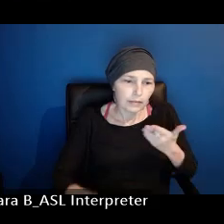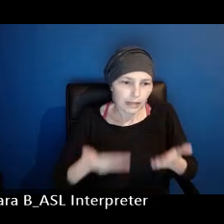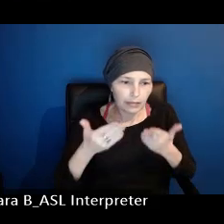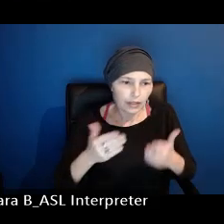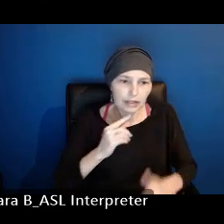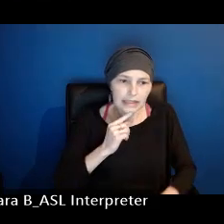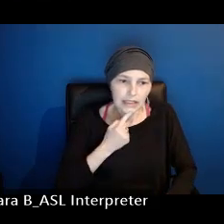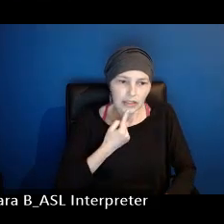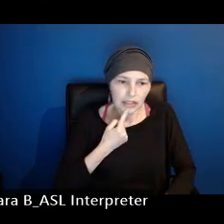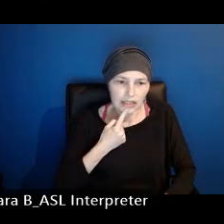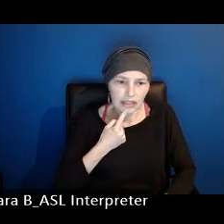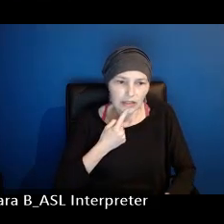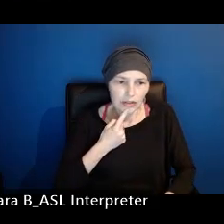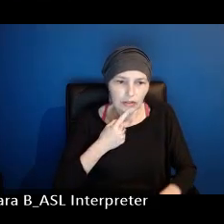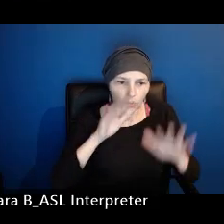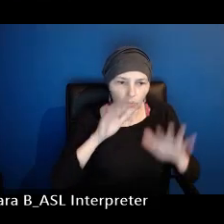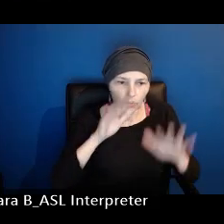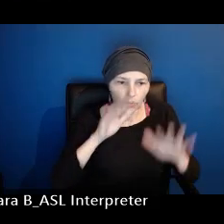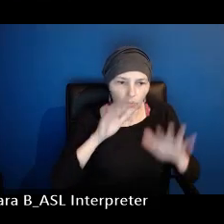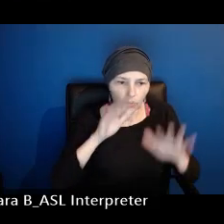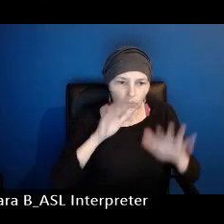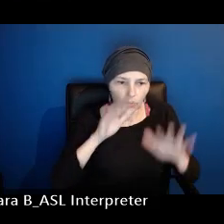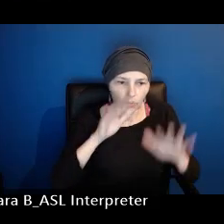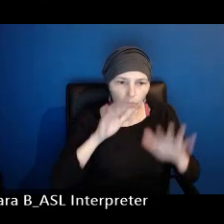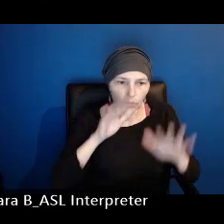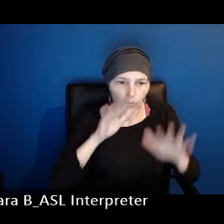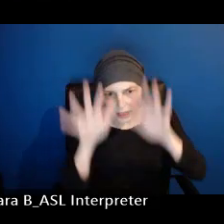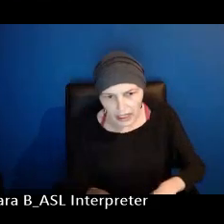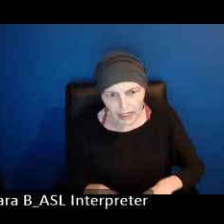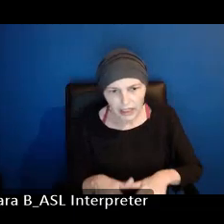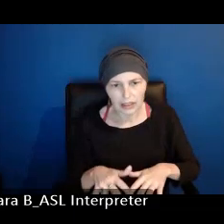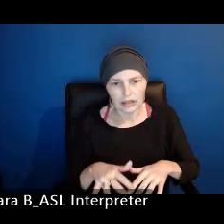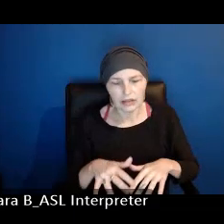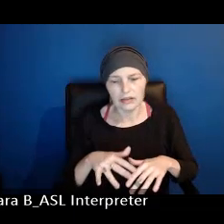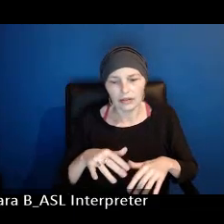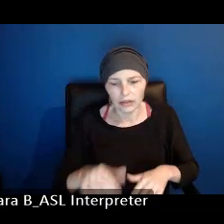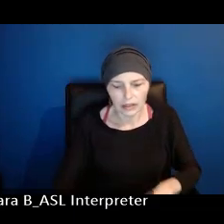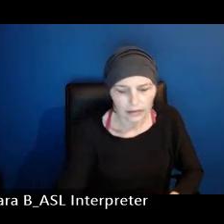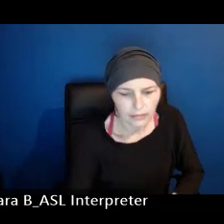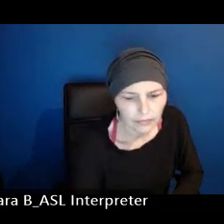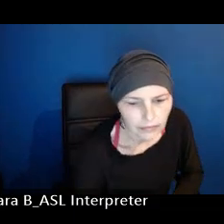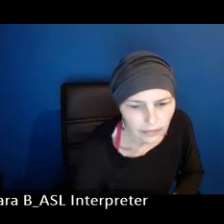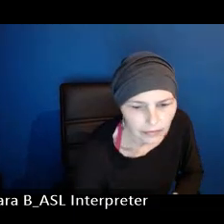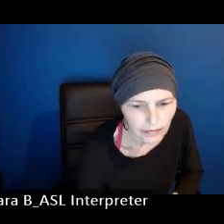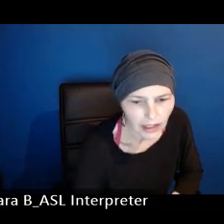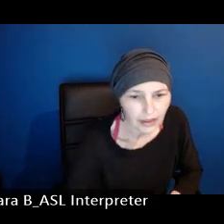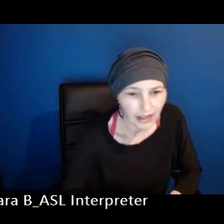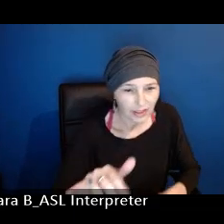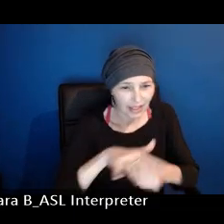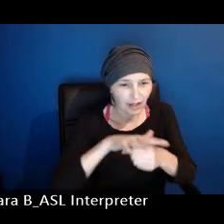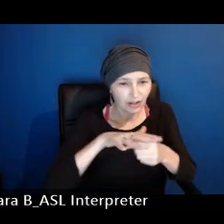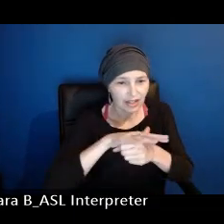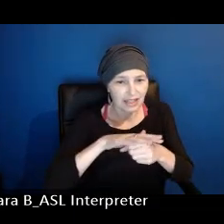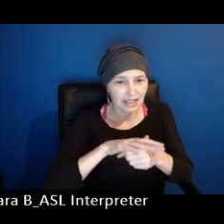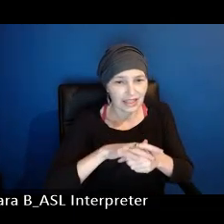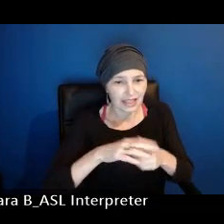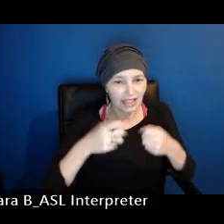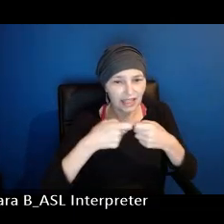such as extreme snow or rain, those areas, electricity isn't really always guaranteed. So I